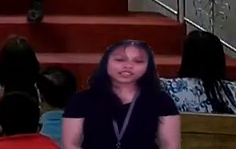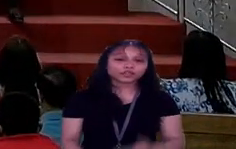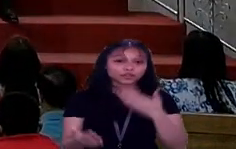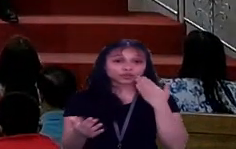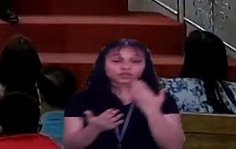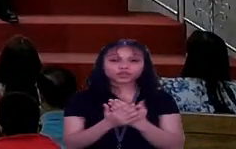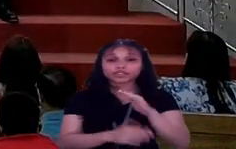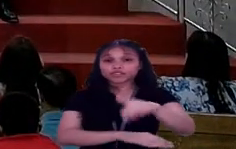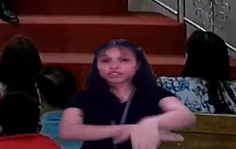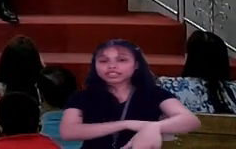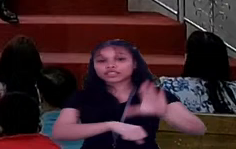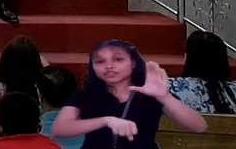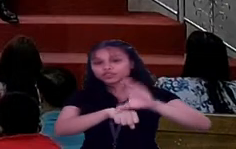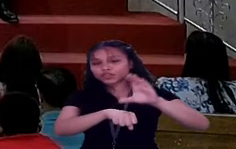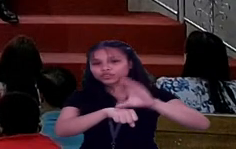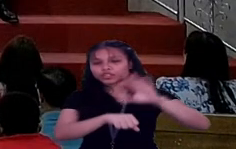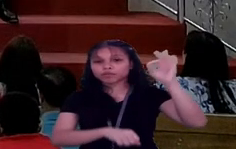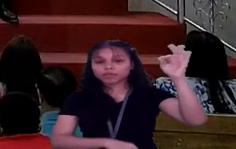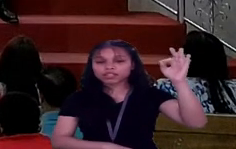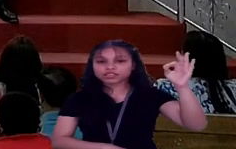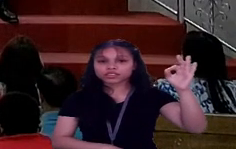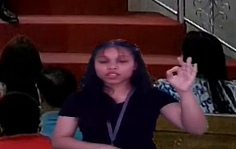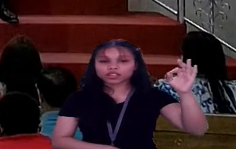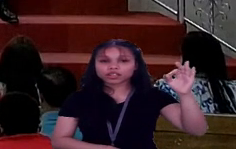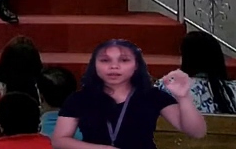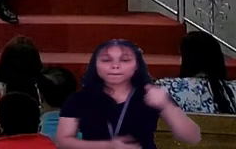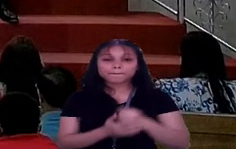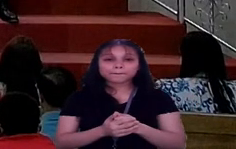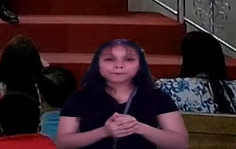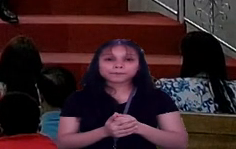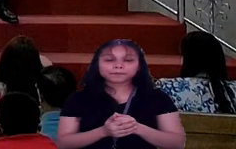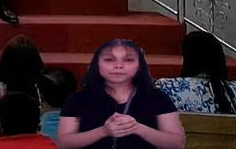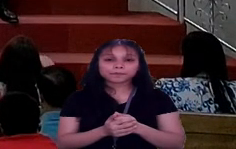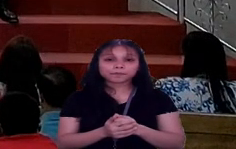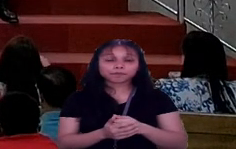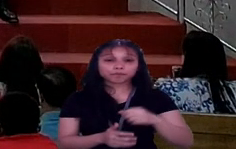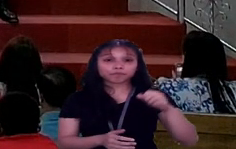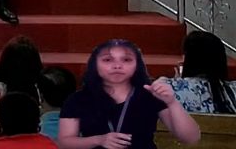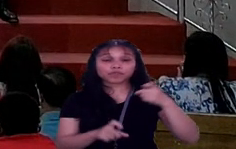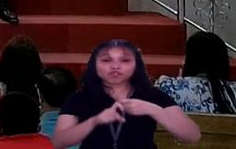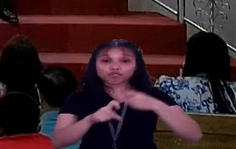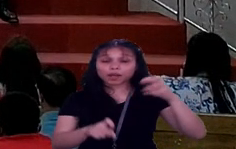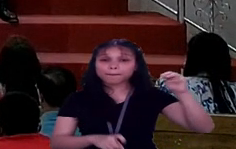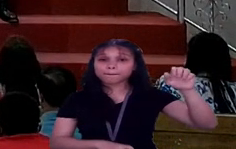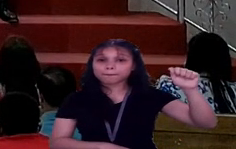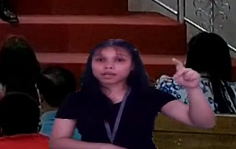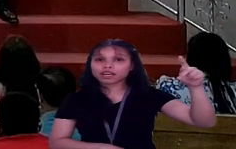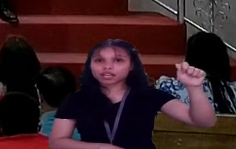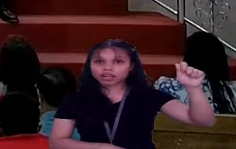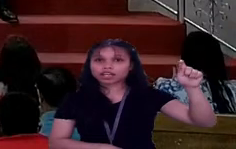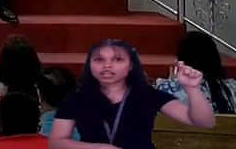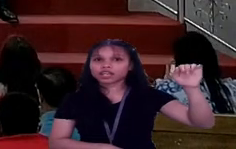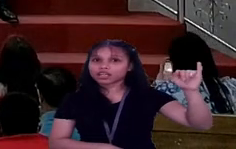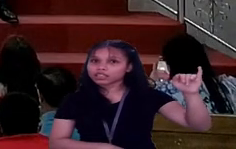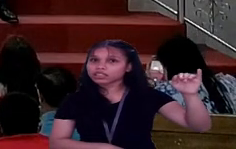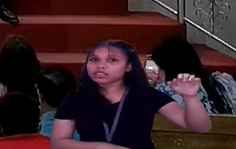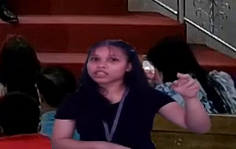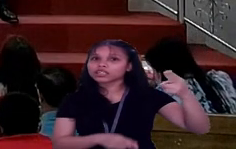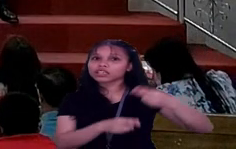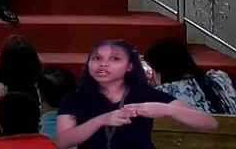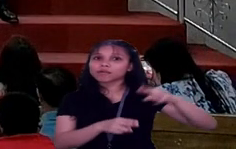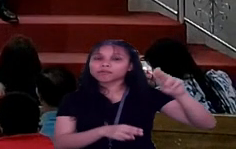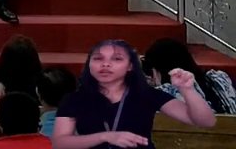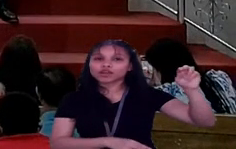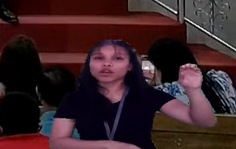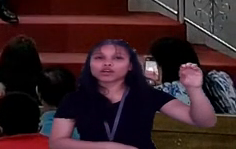Good evening, church. Good evening, pastors. I'm Brother Noah Mendoza from Bethany Baptist Church, Makati, under the leadership of our beloved pastor, Pastor Jerry